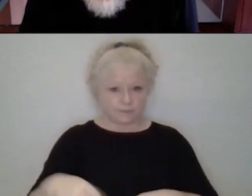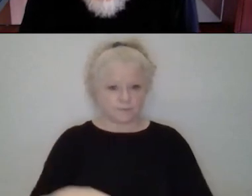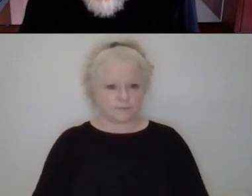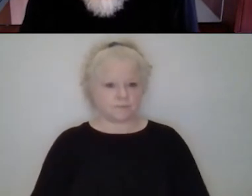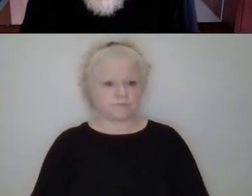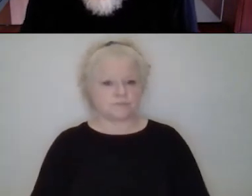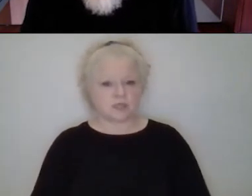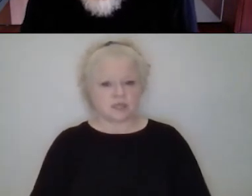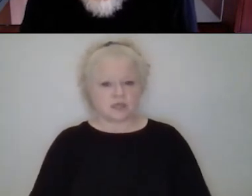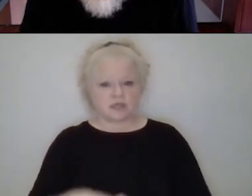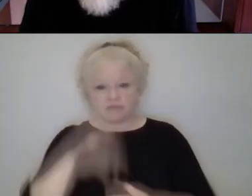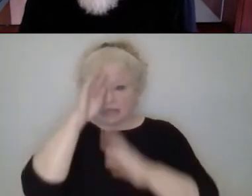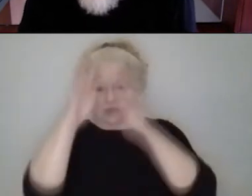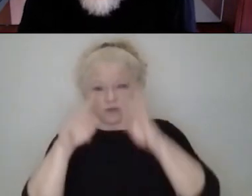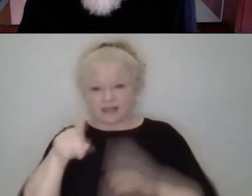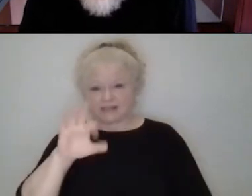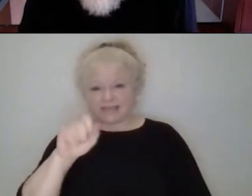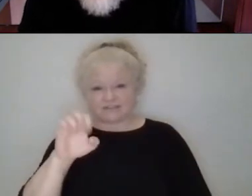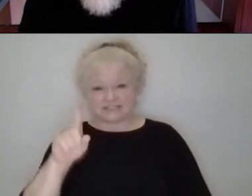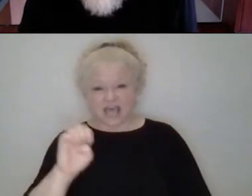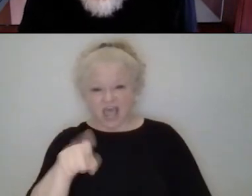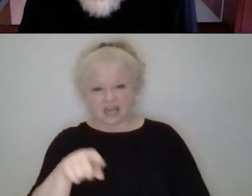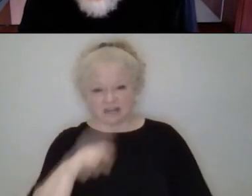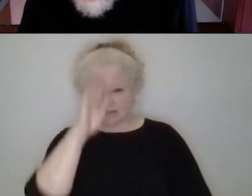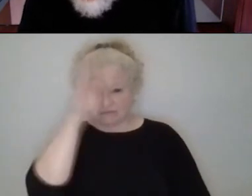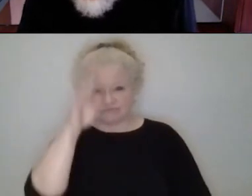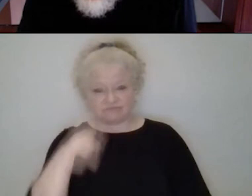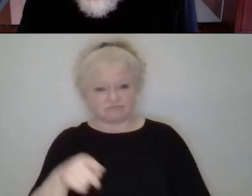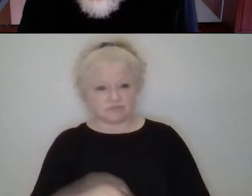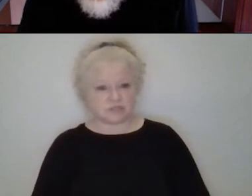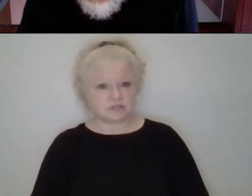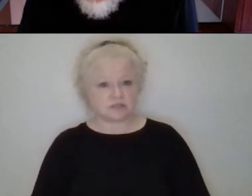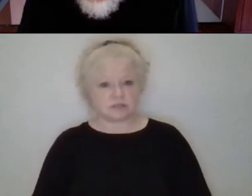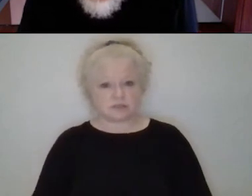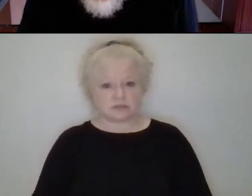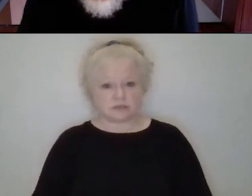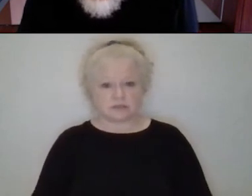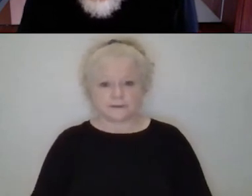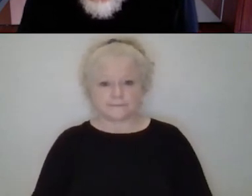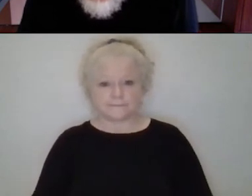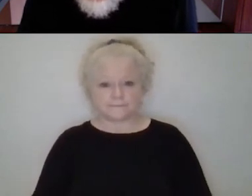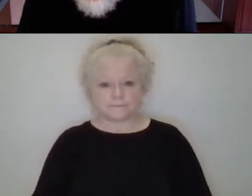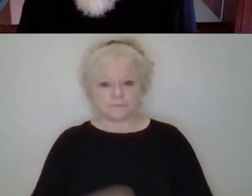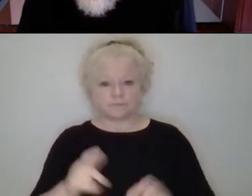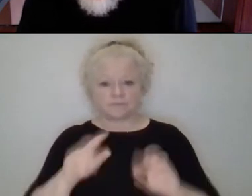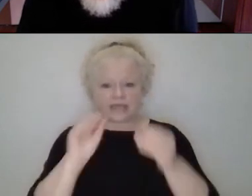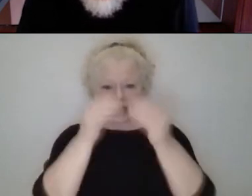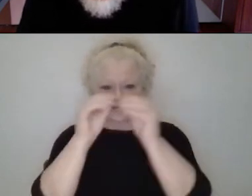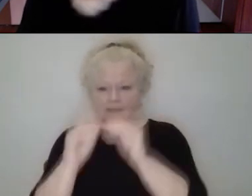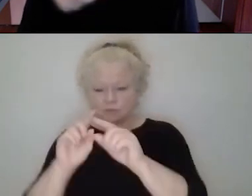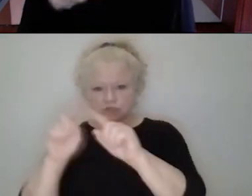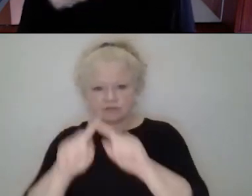and create this amazing facade. And they were based on the Fibonacci numbers and also